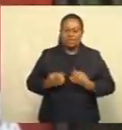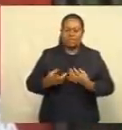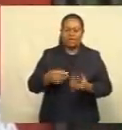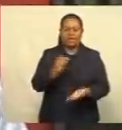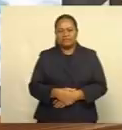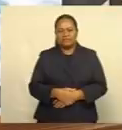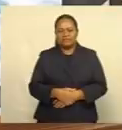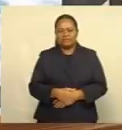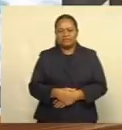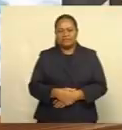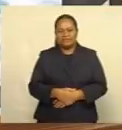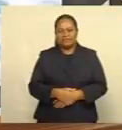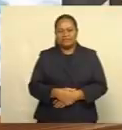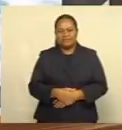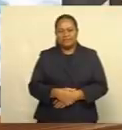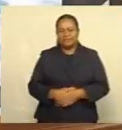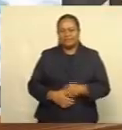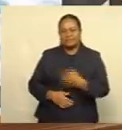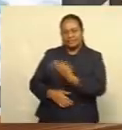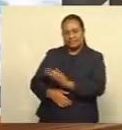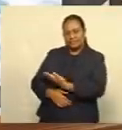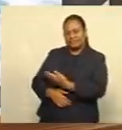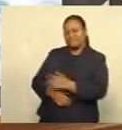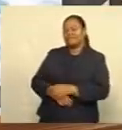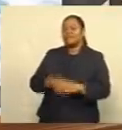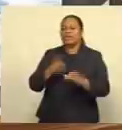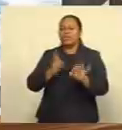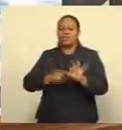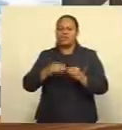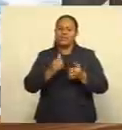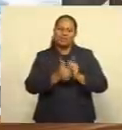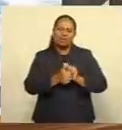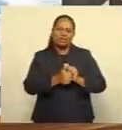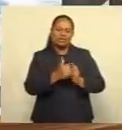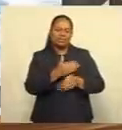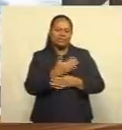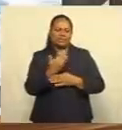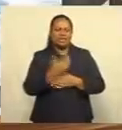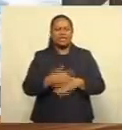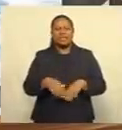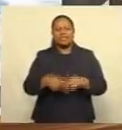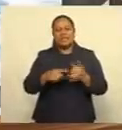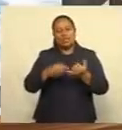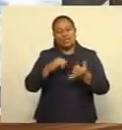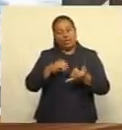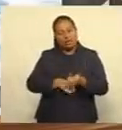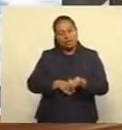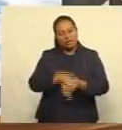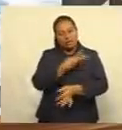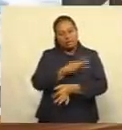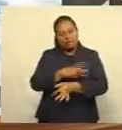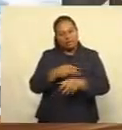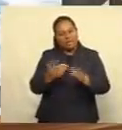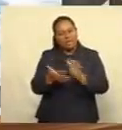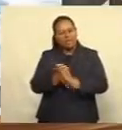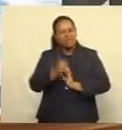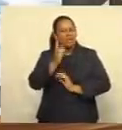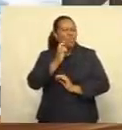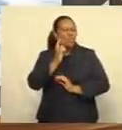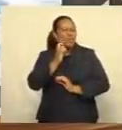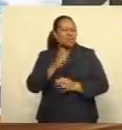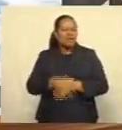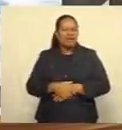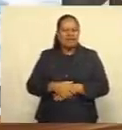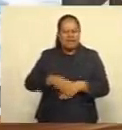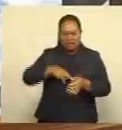match. In Quirky Sport of the Day, we hear from a former U.S. Marine turned founder of the Underwater Torpedo League. The game,